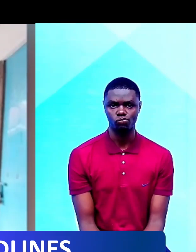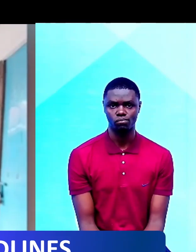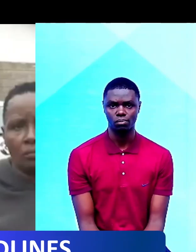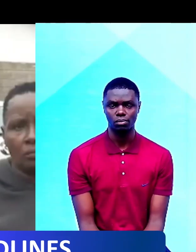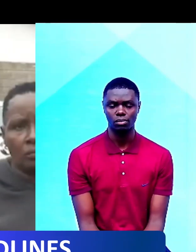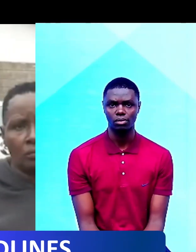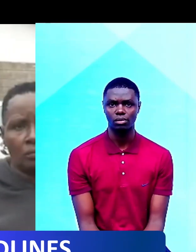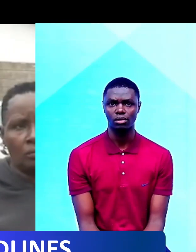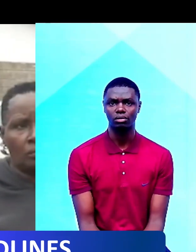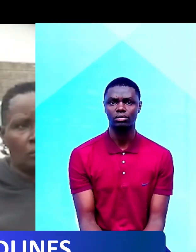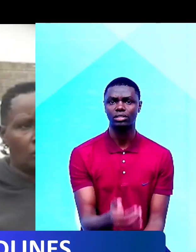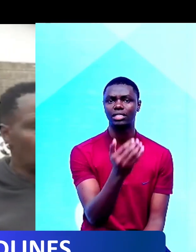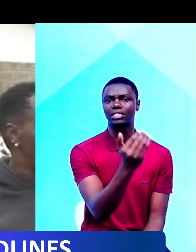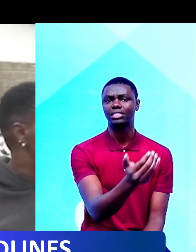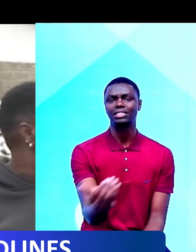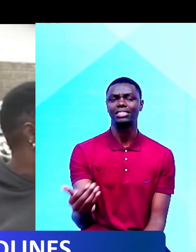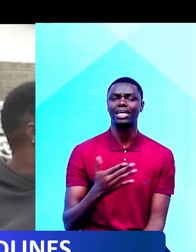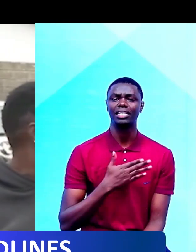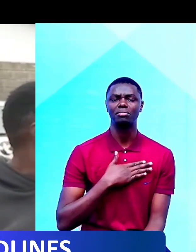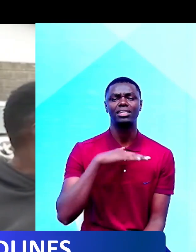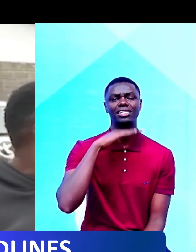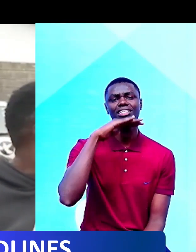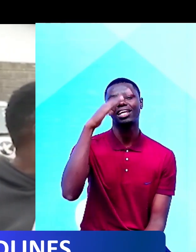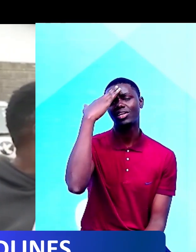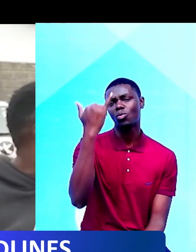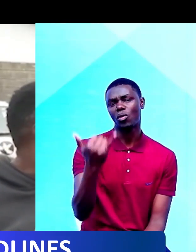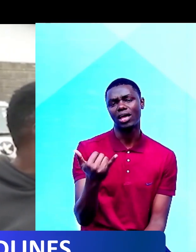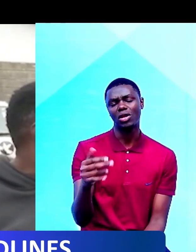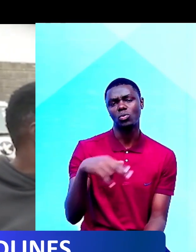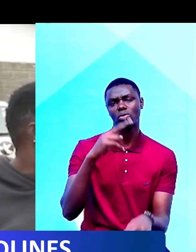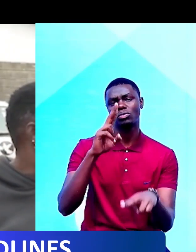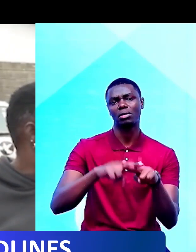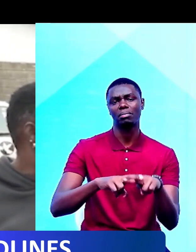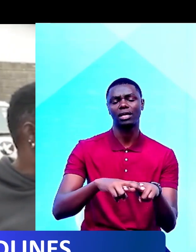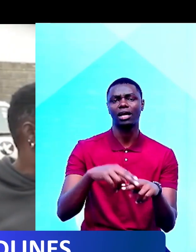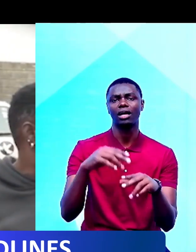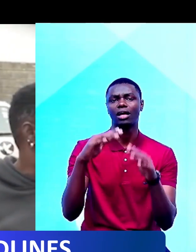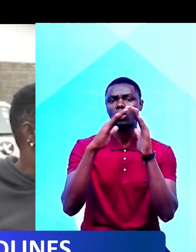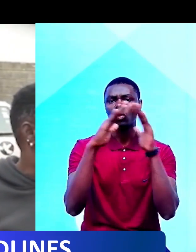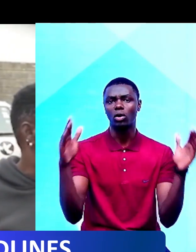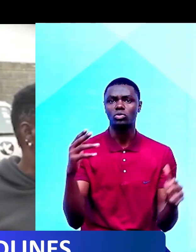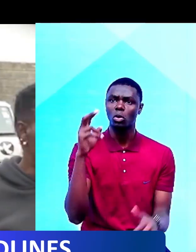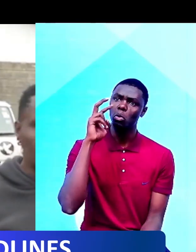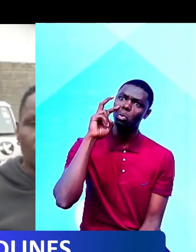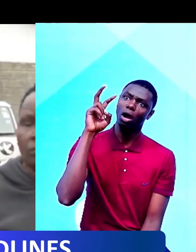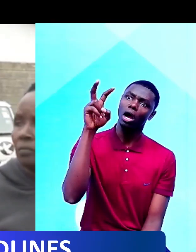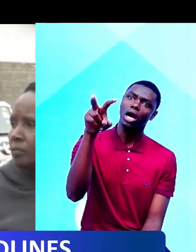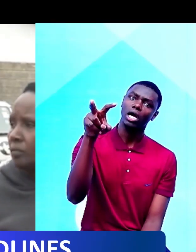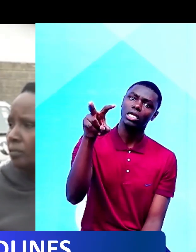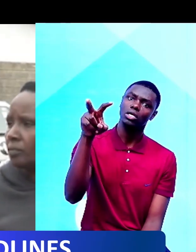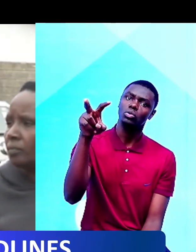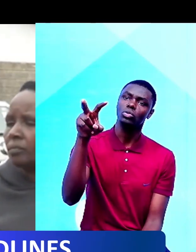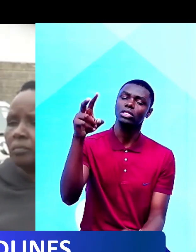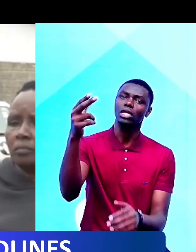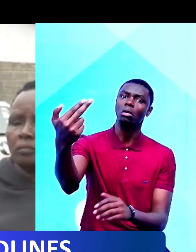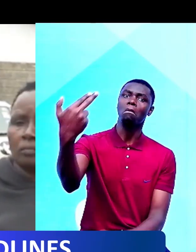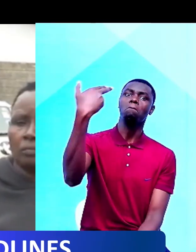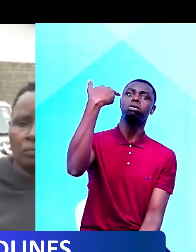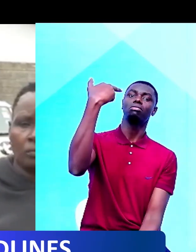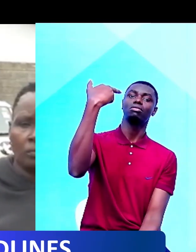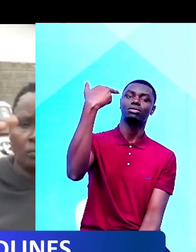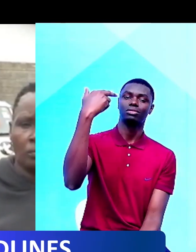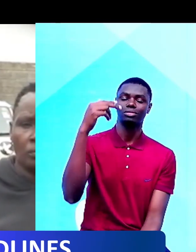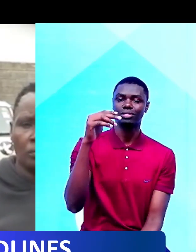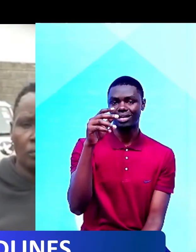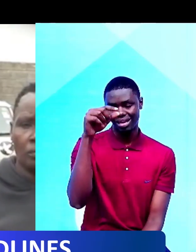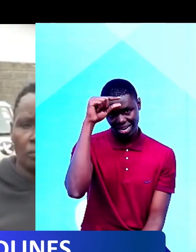Kama mtoto wangu alikufa nini? Alikuwa tu ameketi kwa nyumba. Just kusimama tu kuziangalilia hivyo mtoto wangu anashutiwa. Nao maserikali